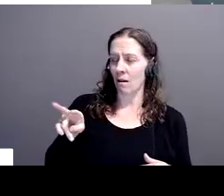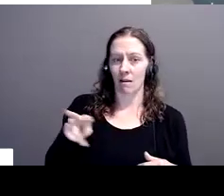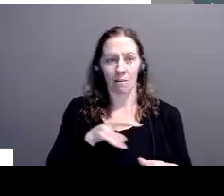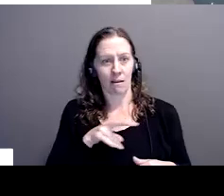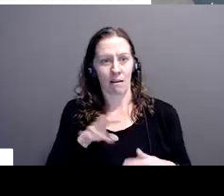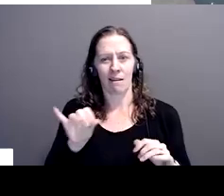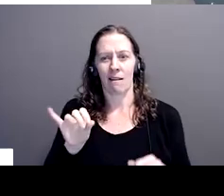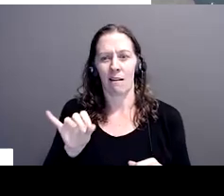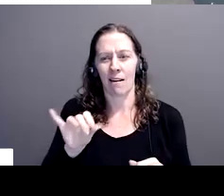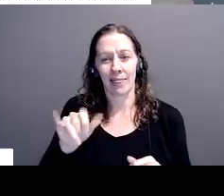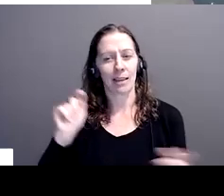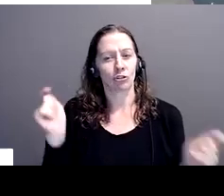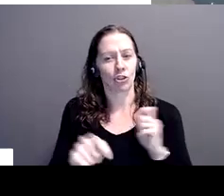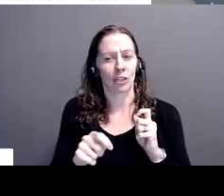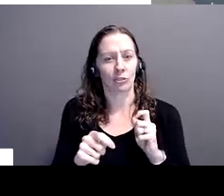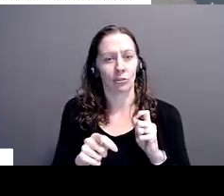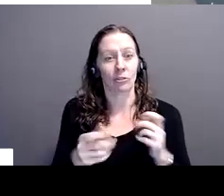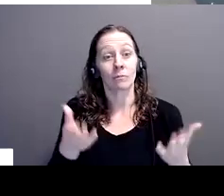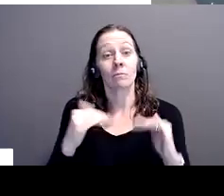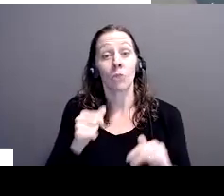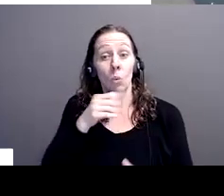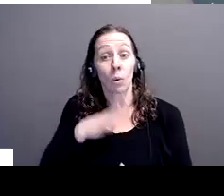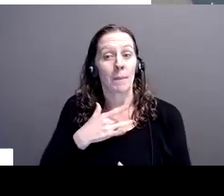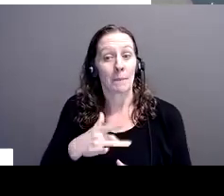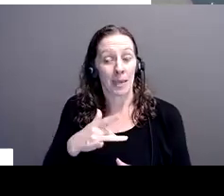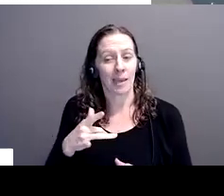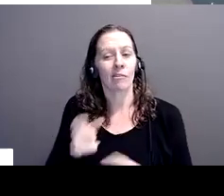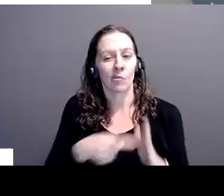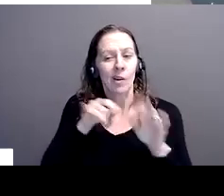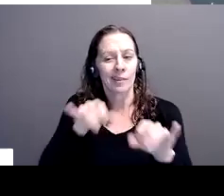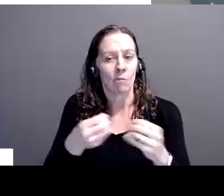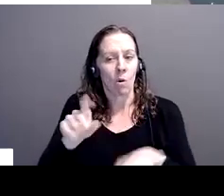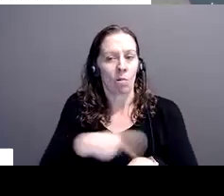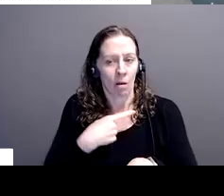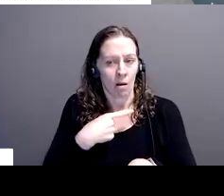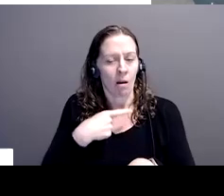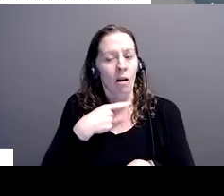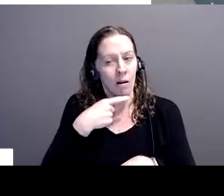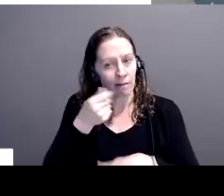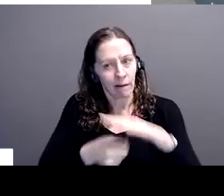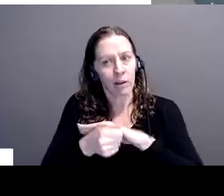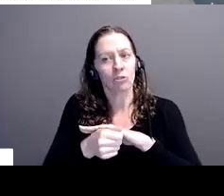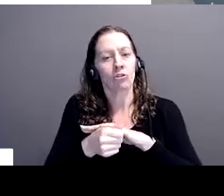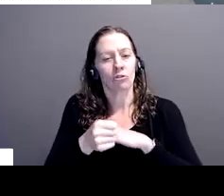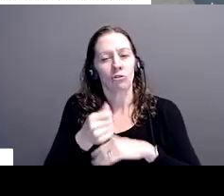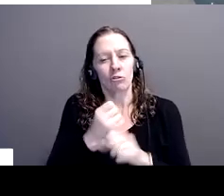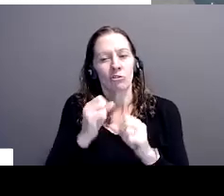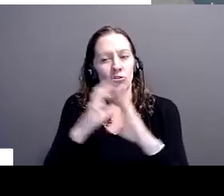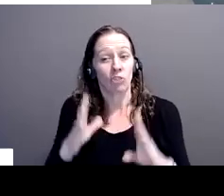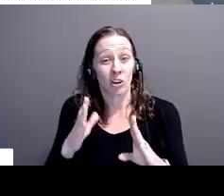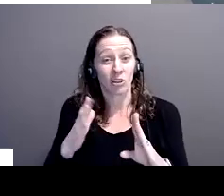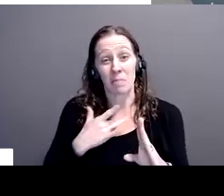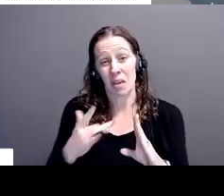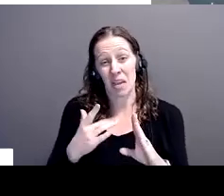model. Women stay longer. They are staying for 6+ months. We